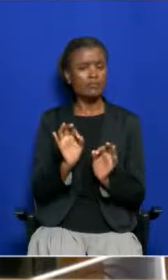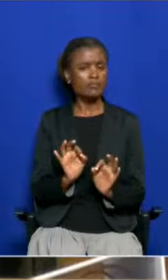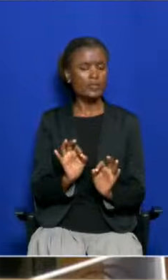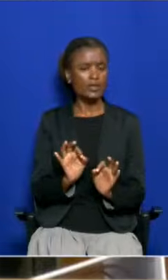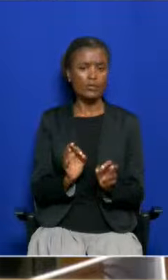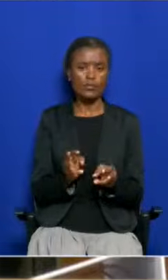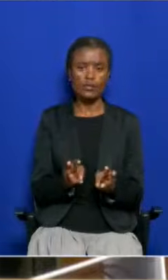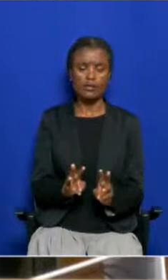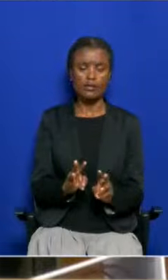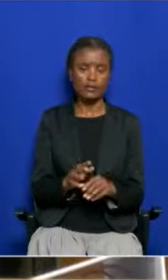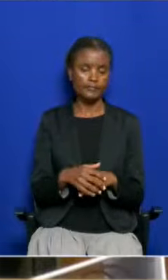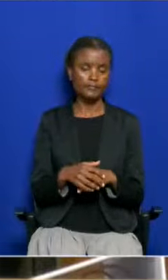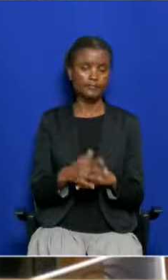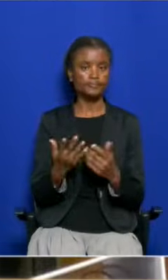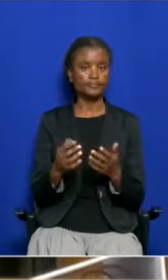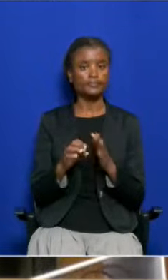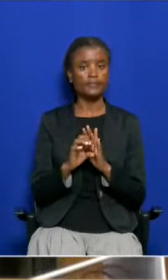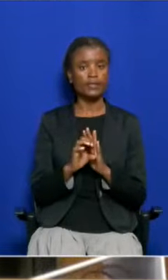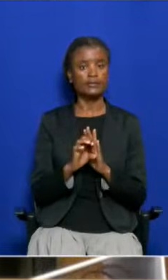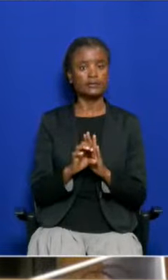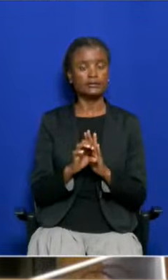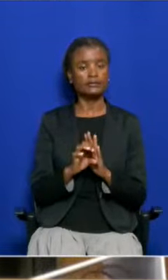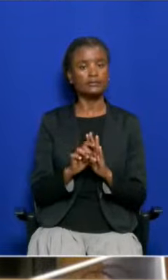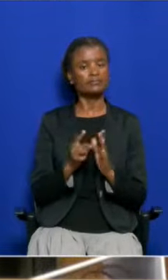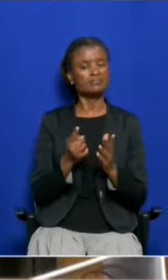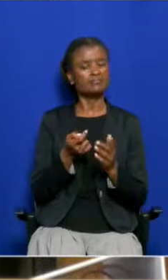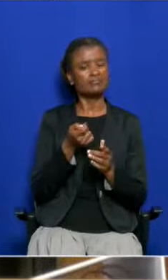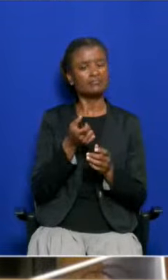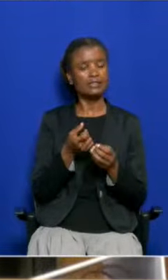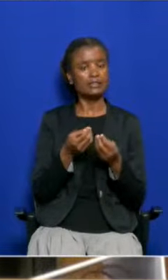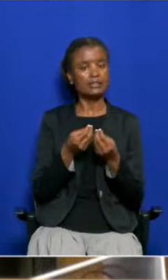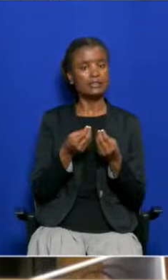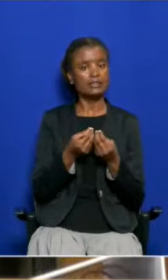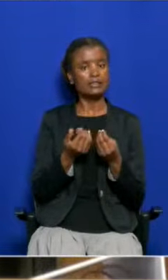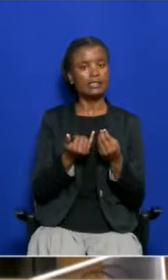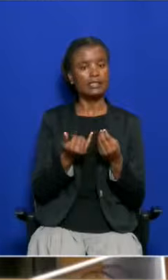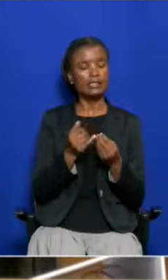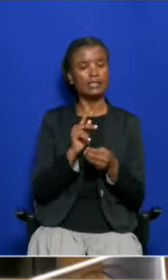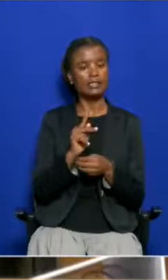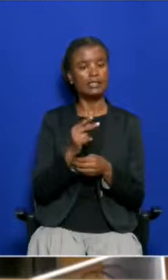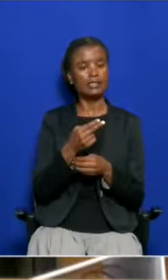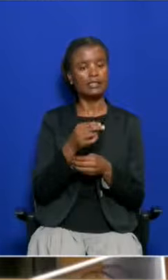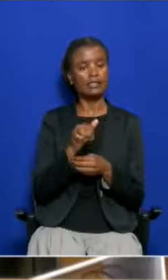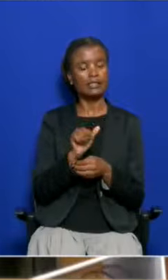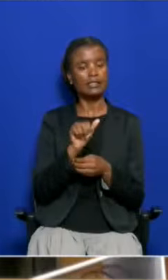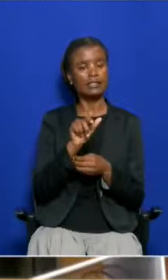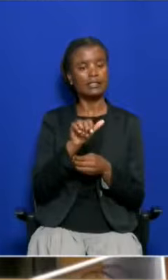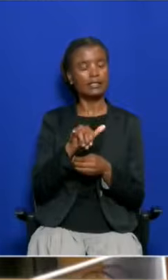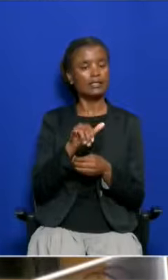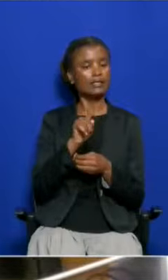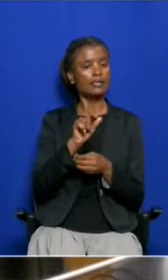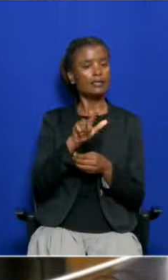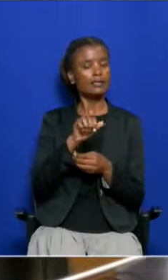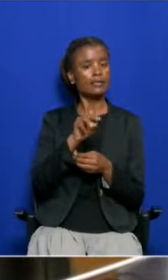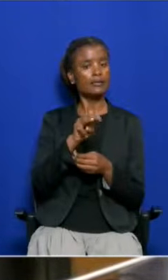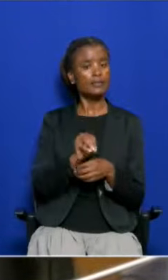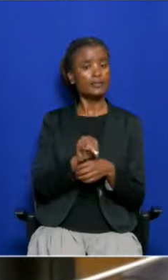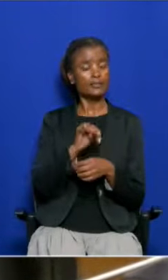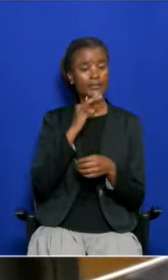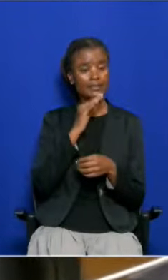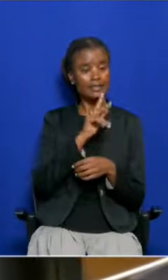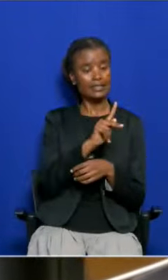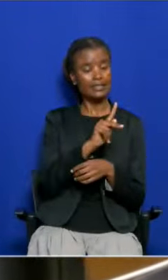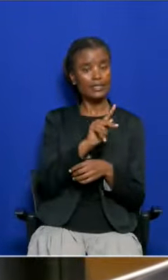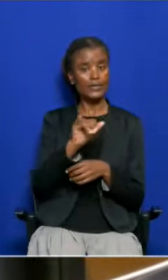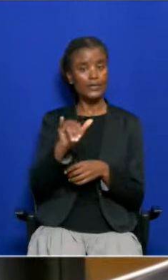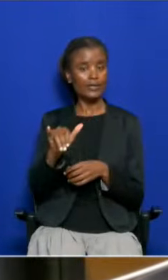for example, silly things like having Kyalami spelled K-Y, you know, silly assumption by whoever